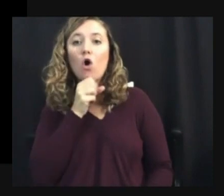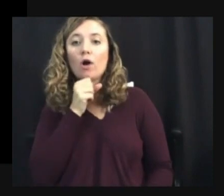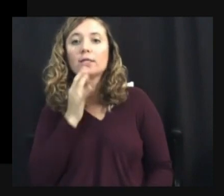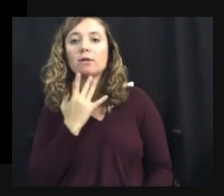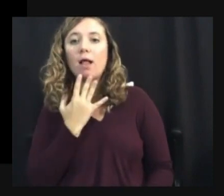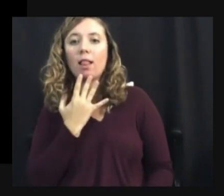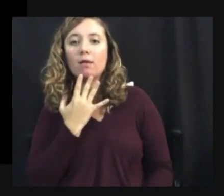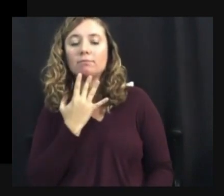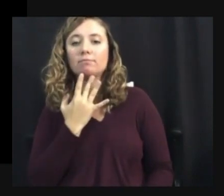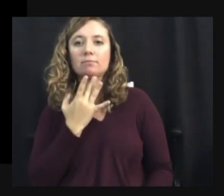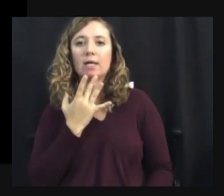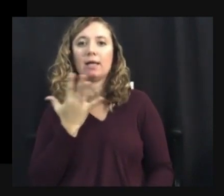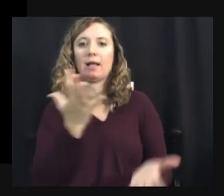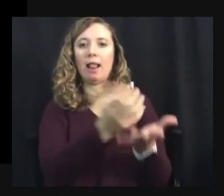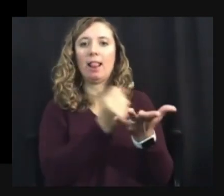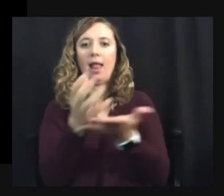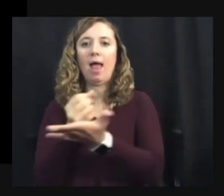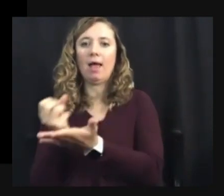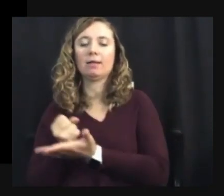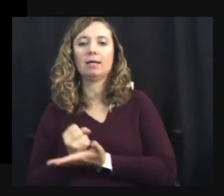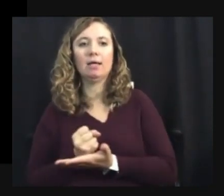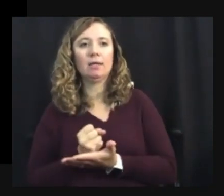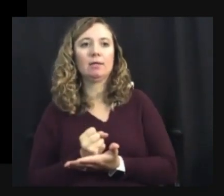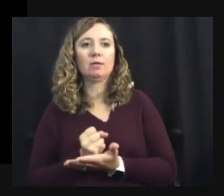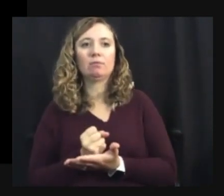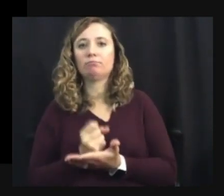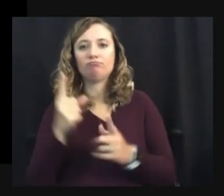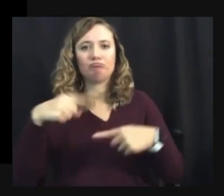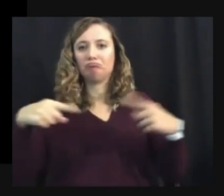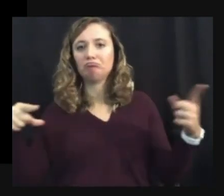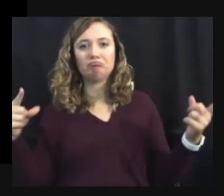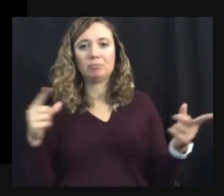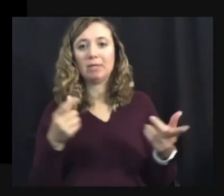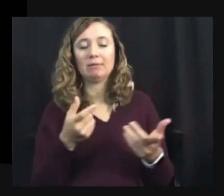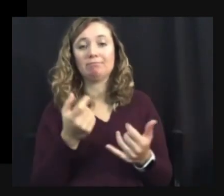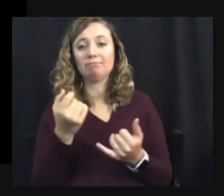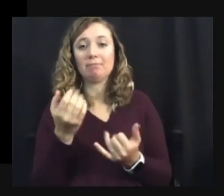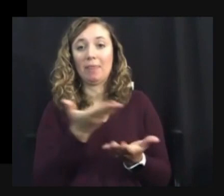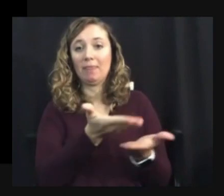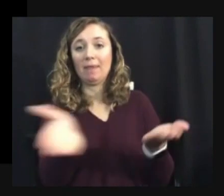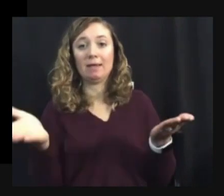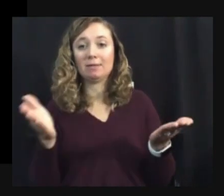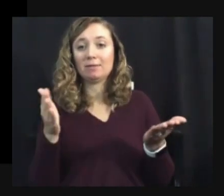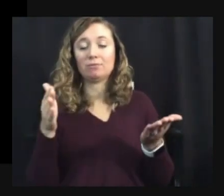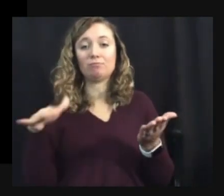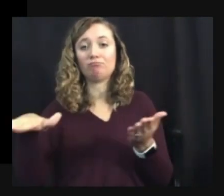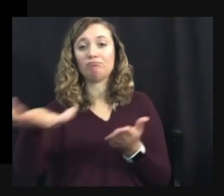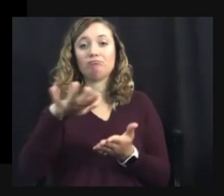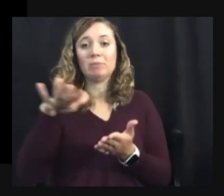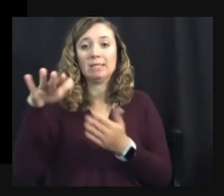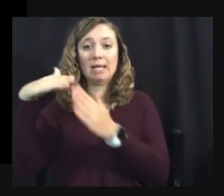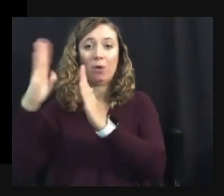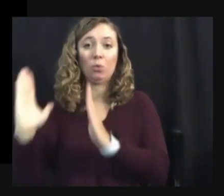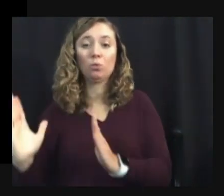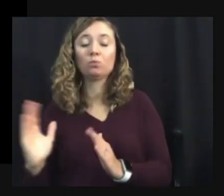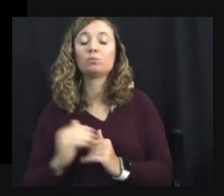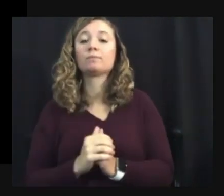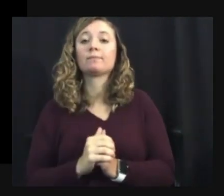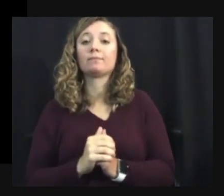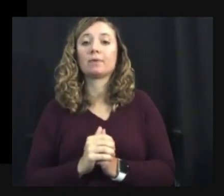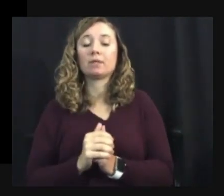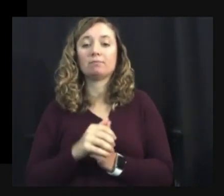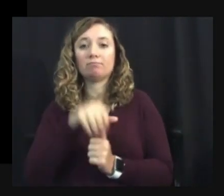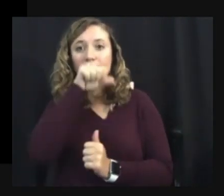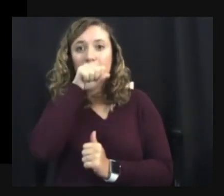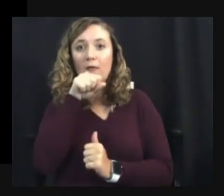really loved to collect just random items around the house, and he loves to put